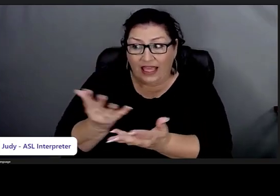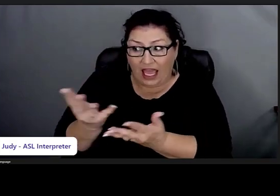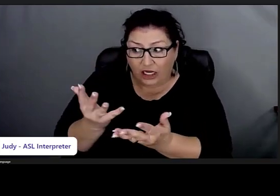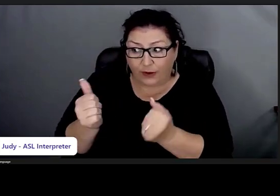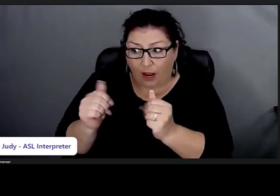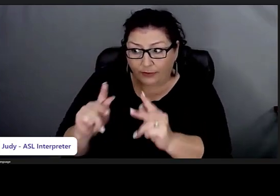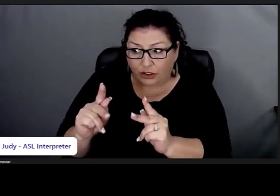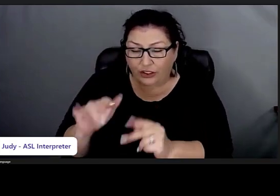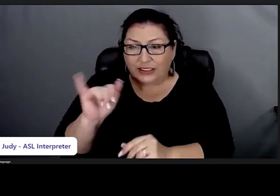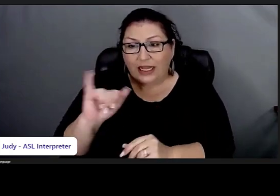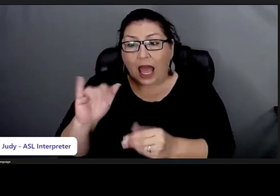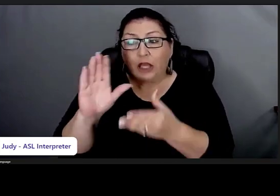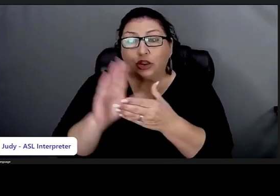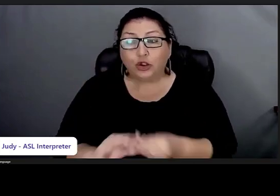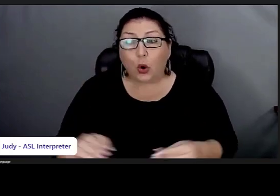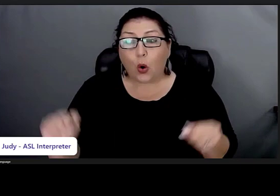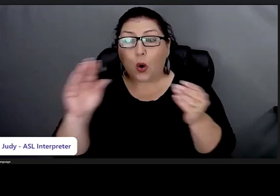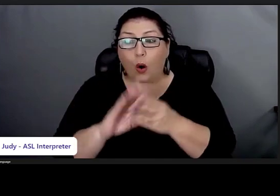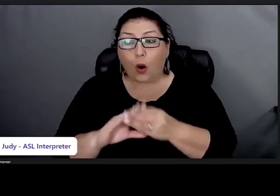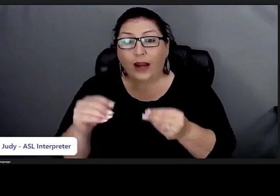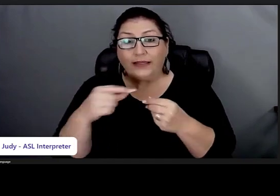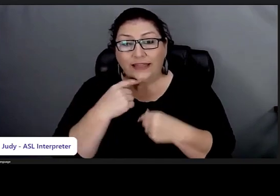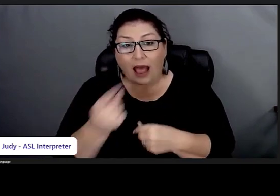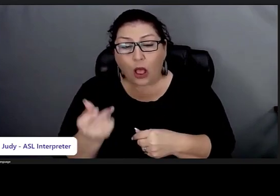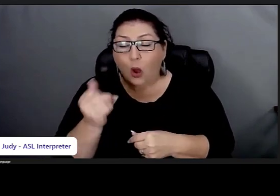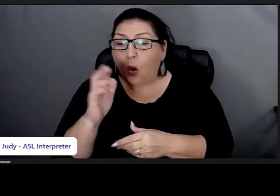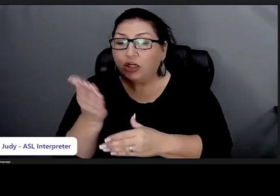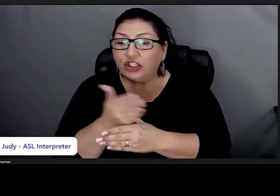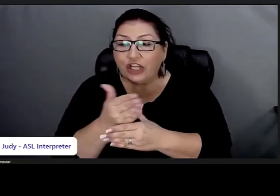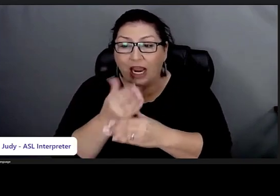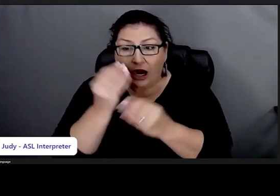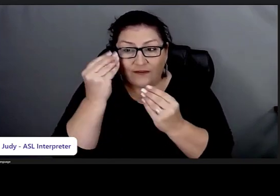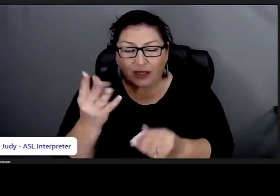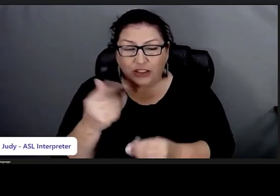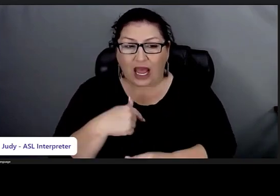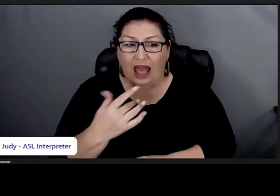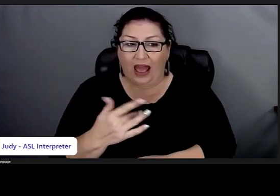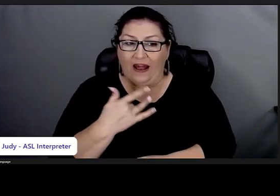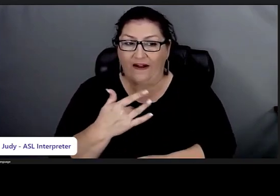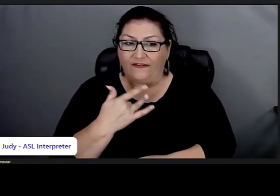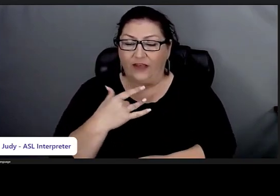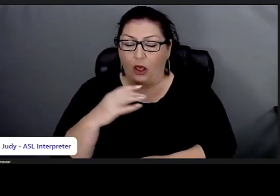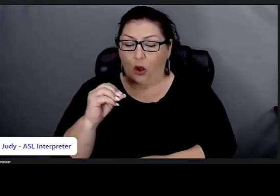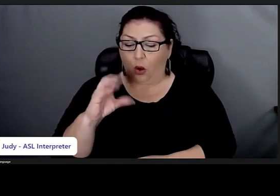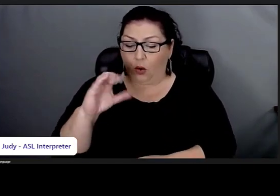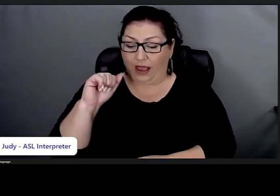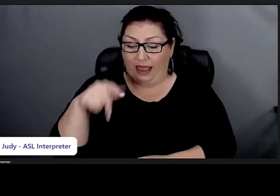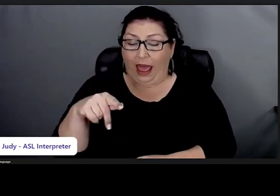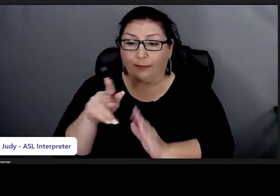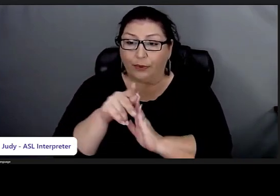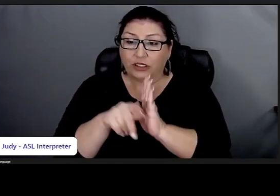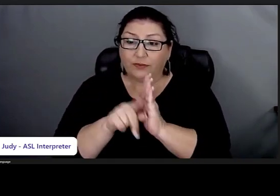as storytelling or any sharing of information, I feel OCAP principles are very important.